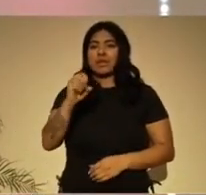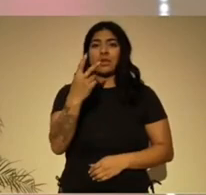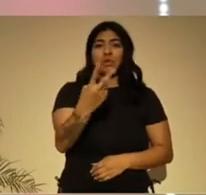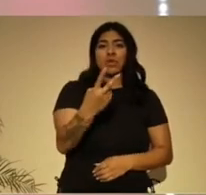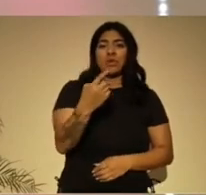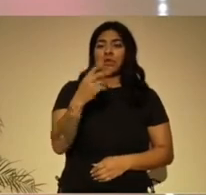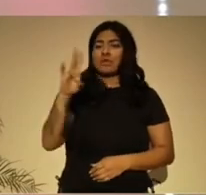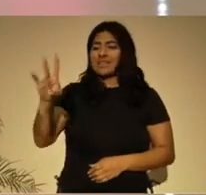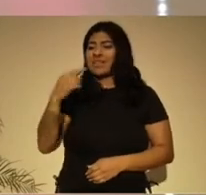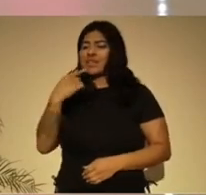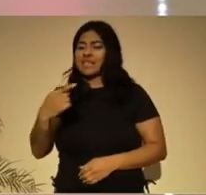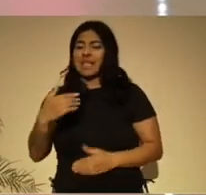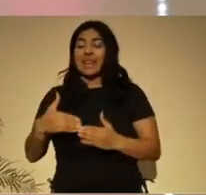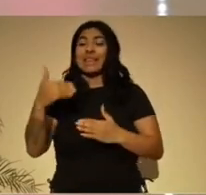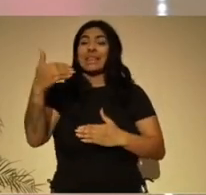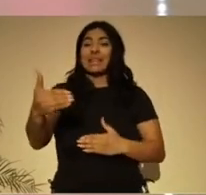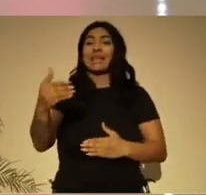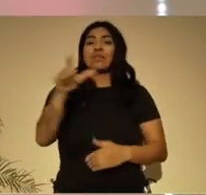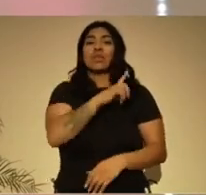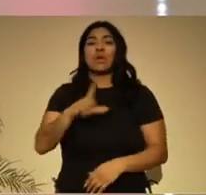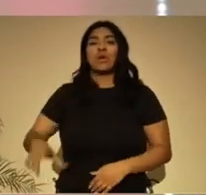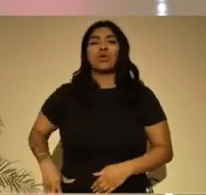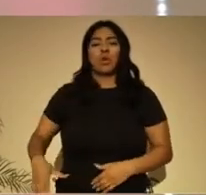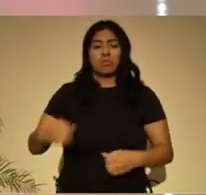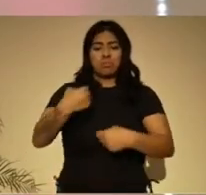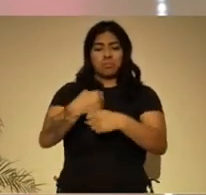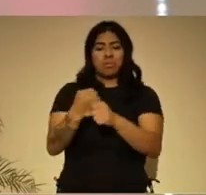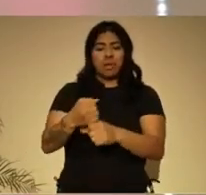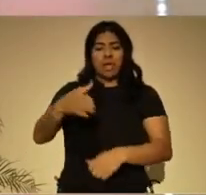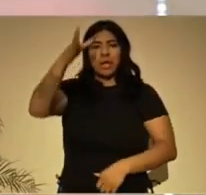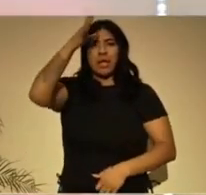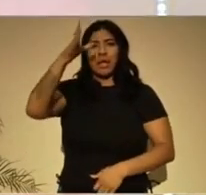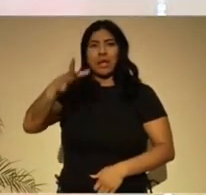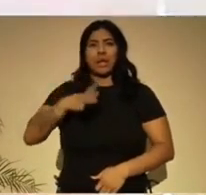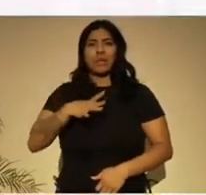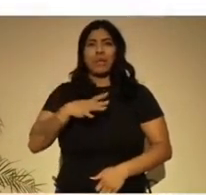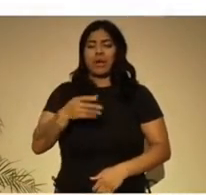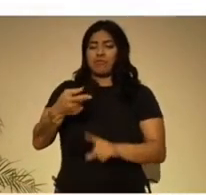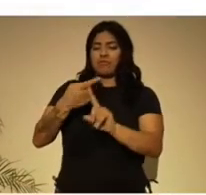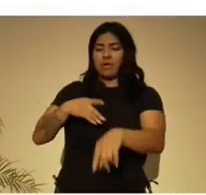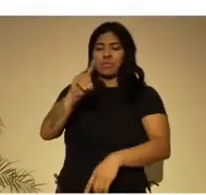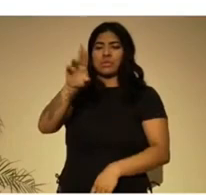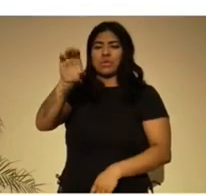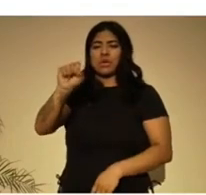7 says, then the Lord God formed a man from the dust of the ground and